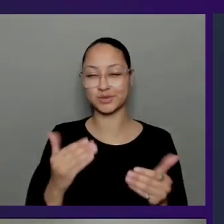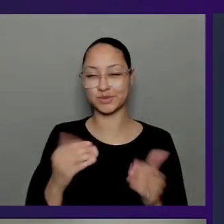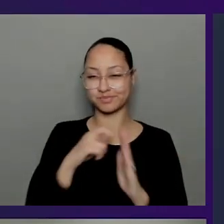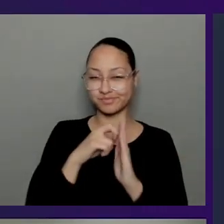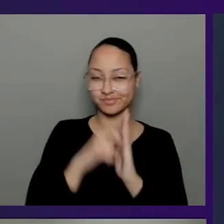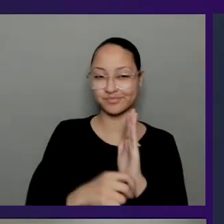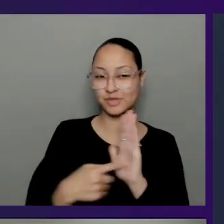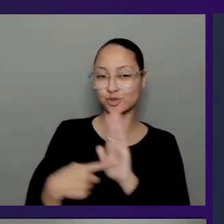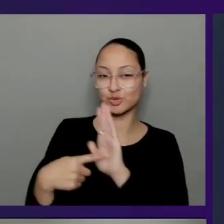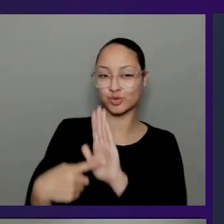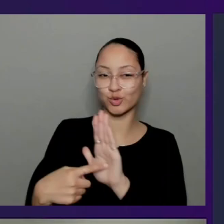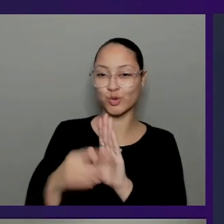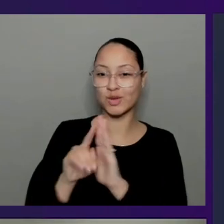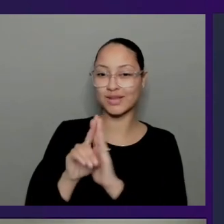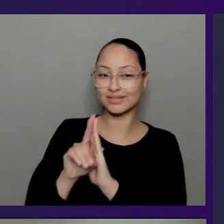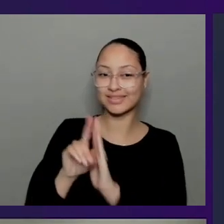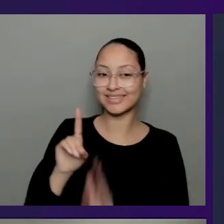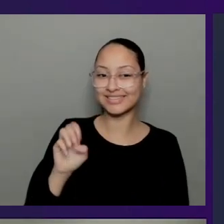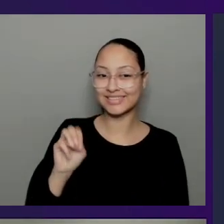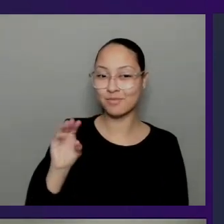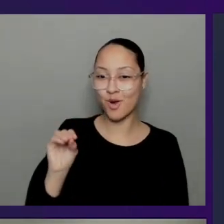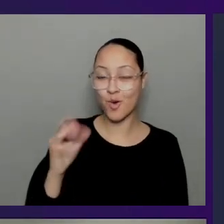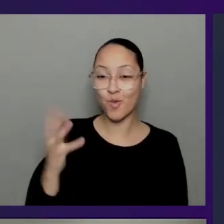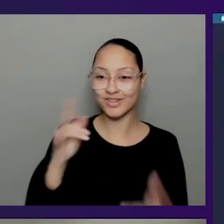and see what that would look like in action.